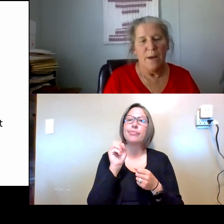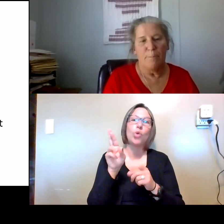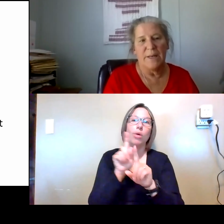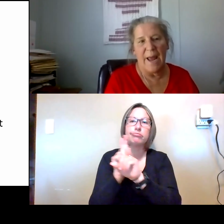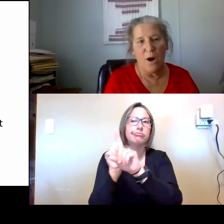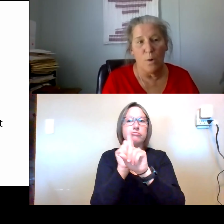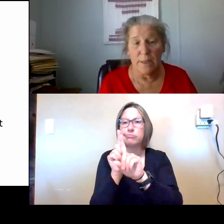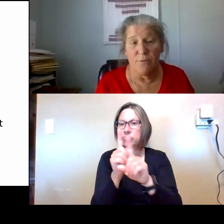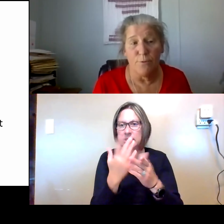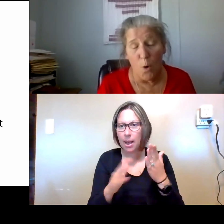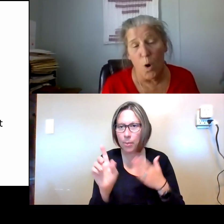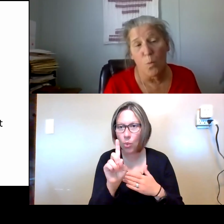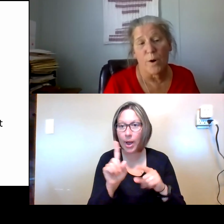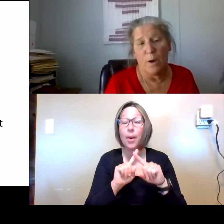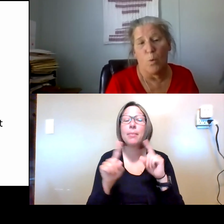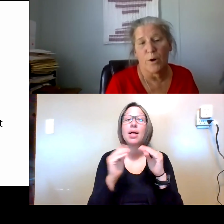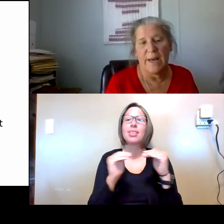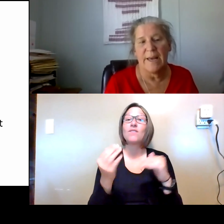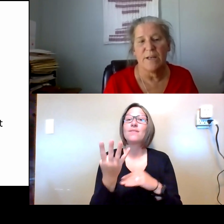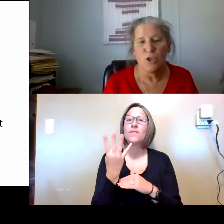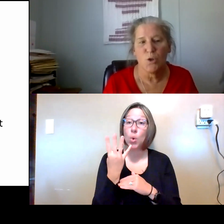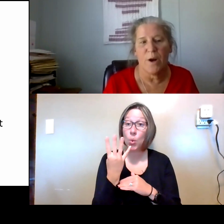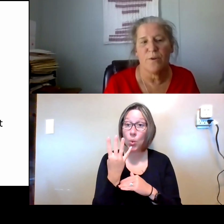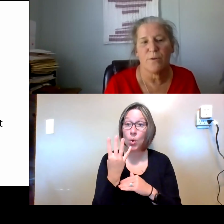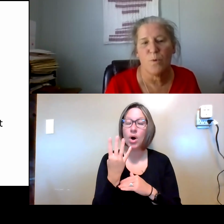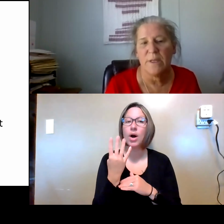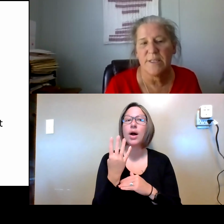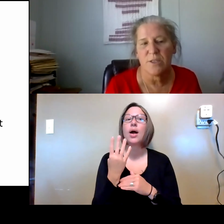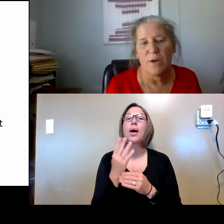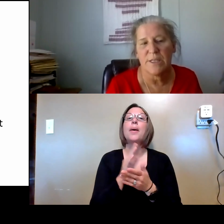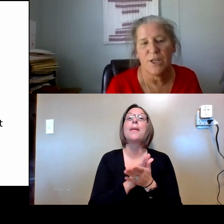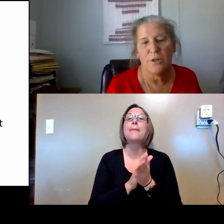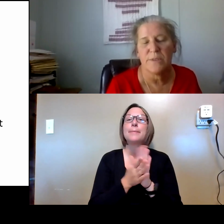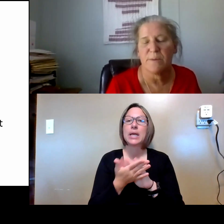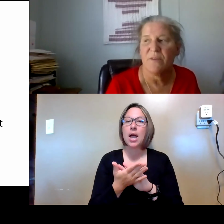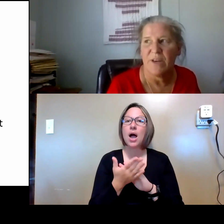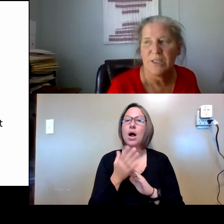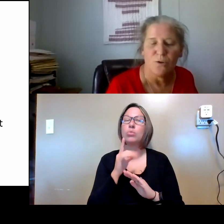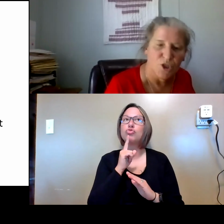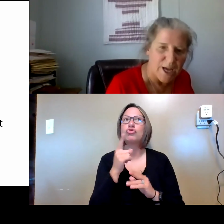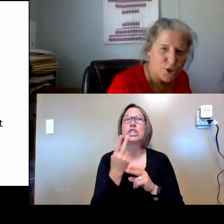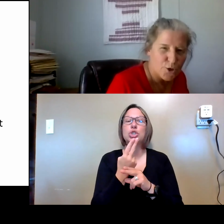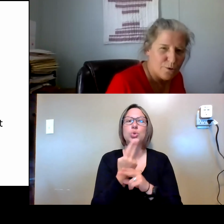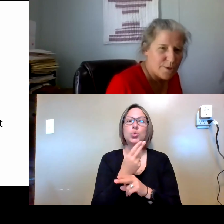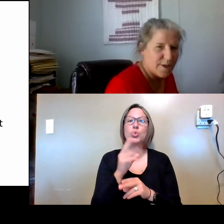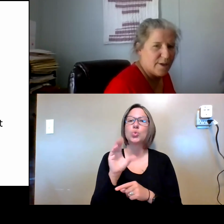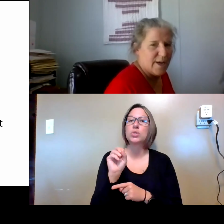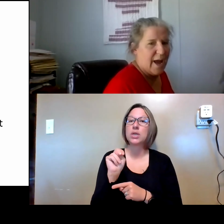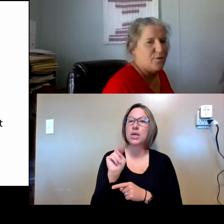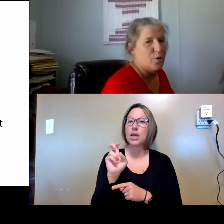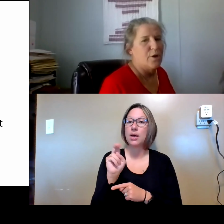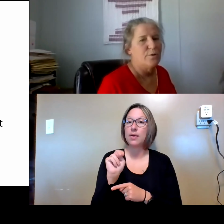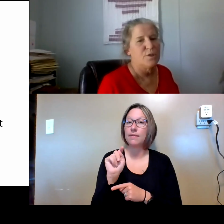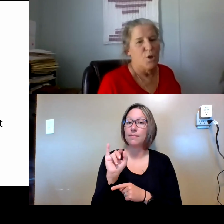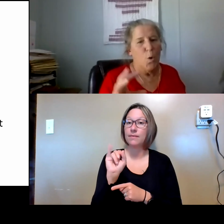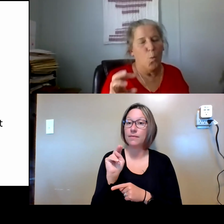wherever. But now at level 4, we're getting to where they're really starting to use some conventional gestures,